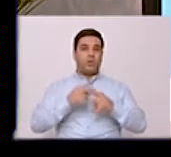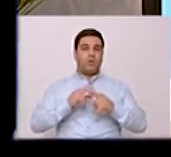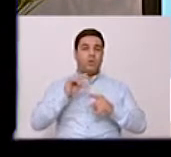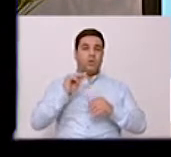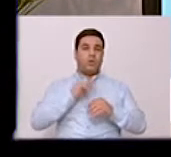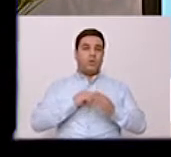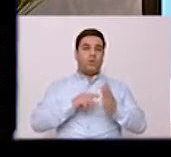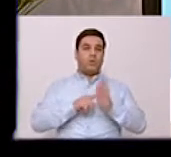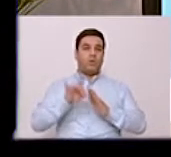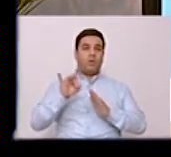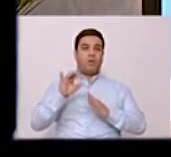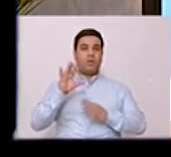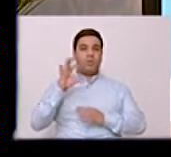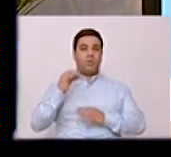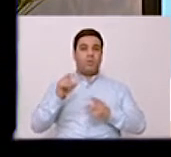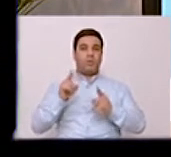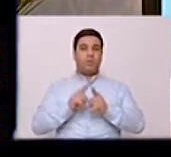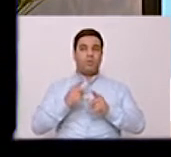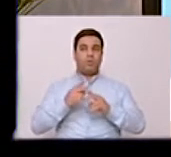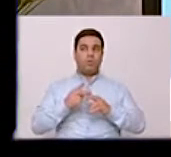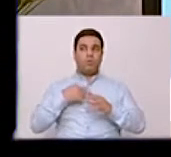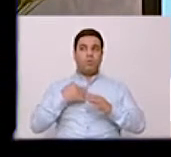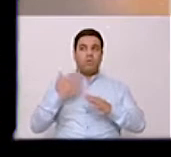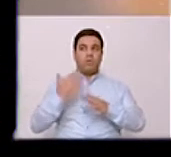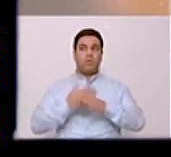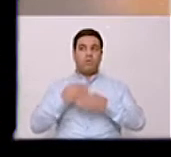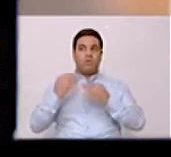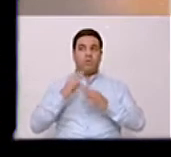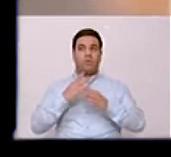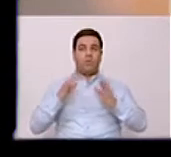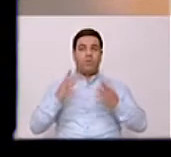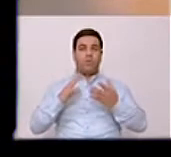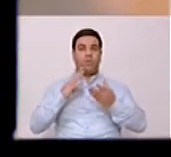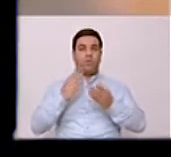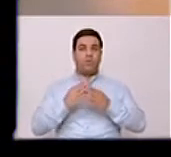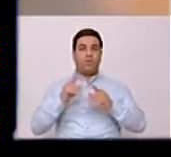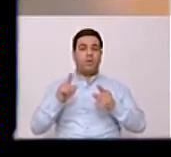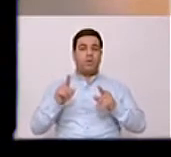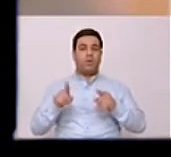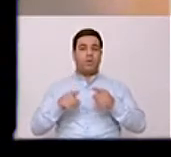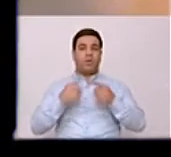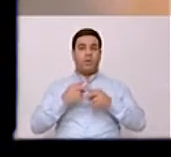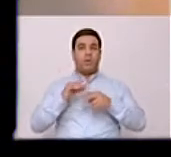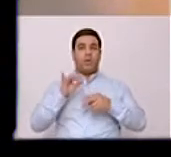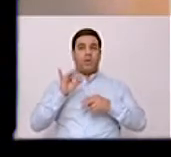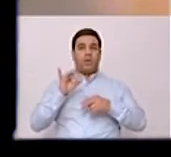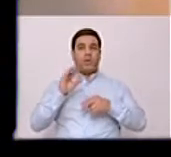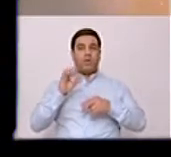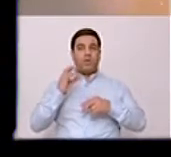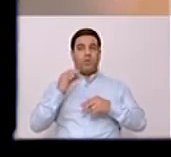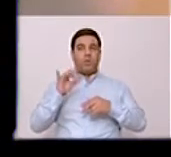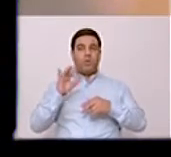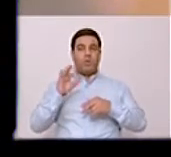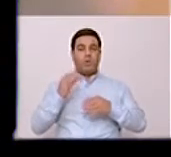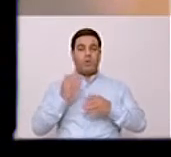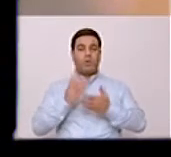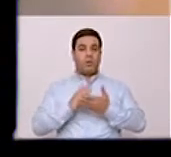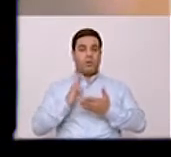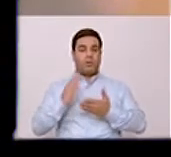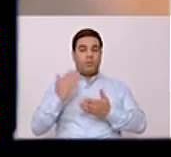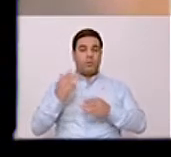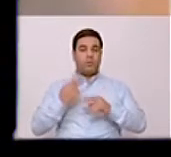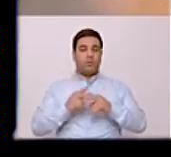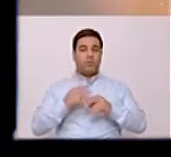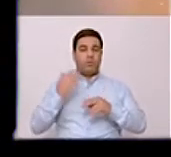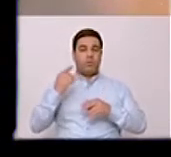kelgan Rahimbiyni ham qo'llab-quvvatlamaydi. Voqealar rivojida biz Ibrohimbiy obrazi bilan tanishib borar ekanmiz,